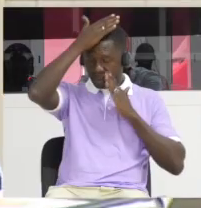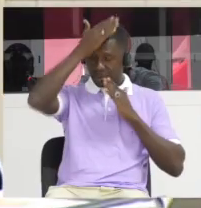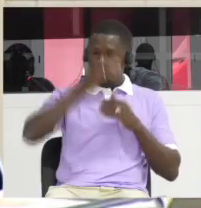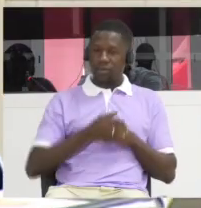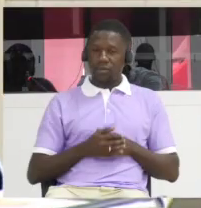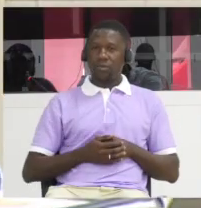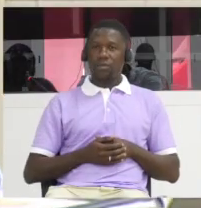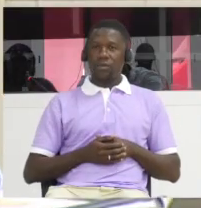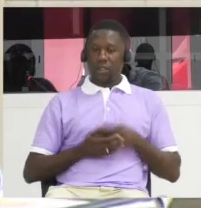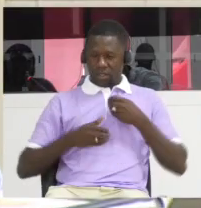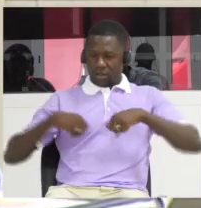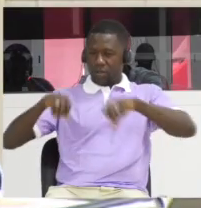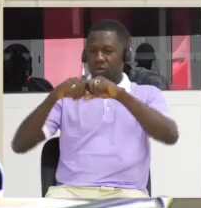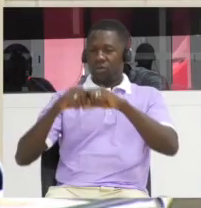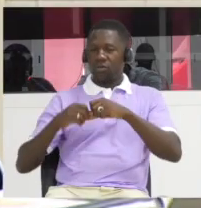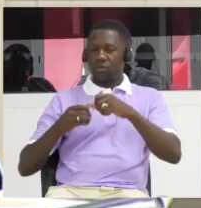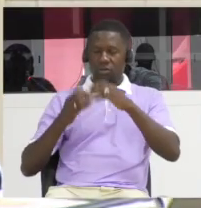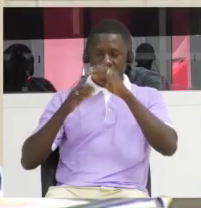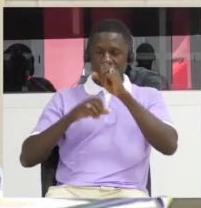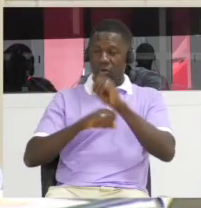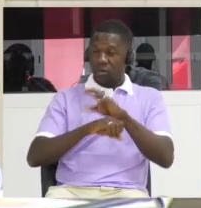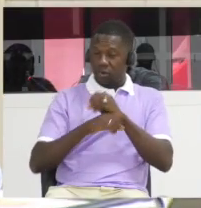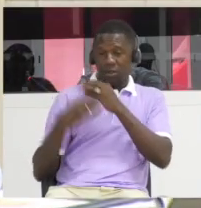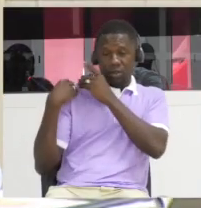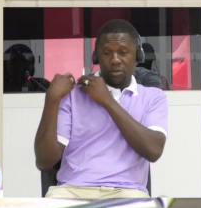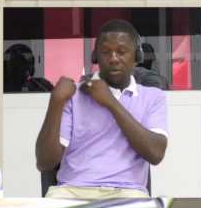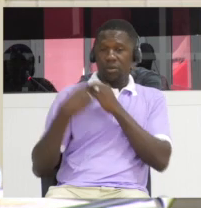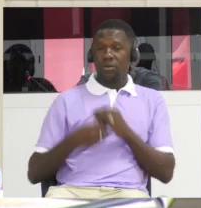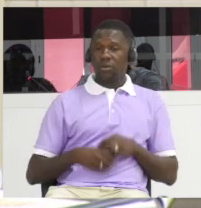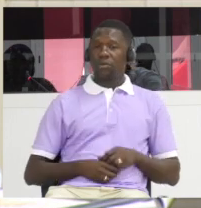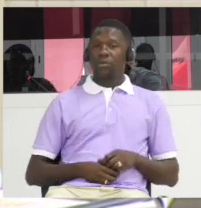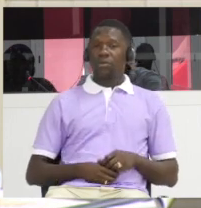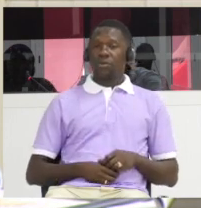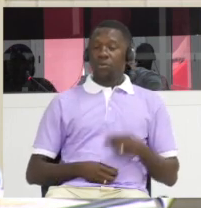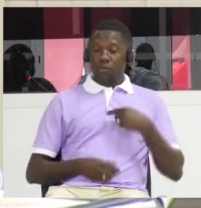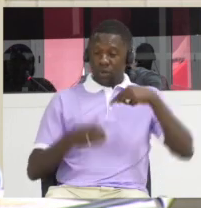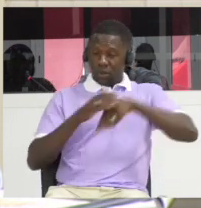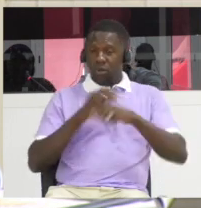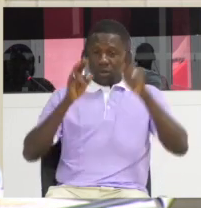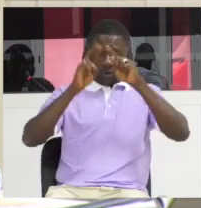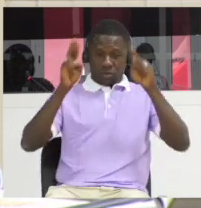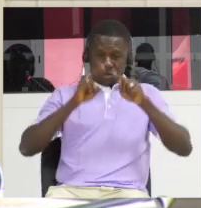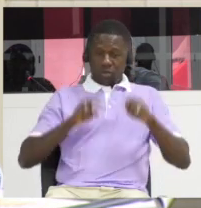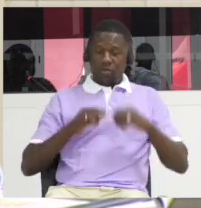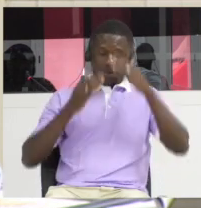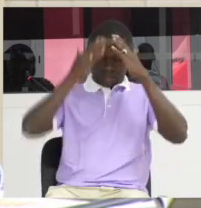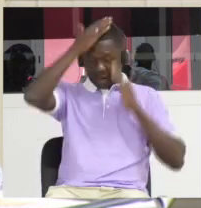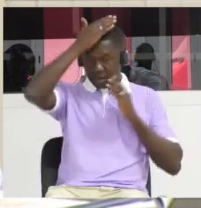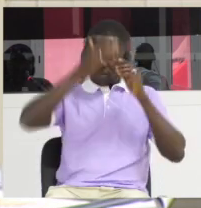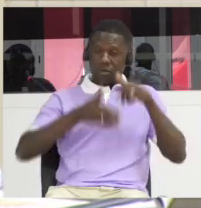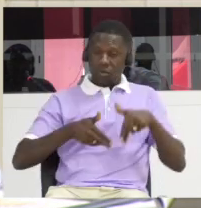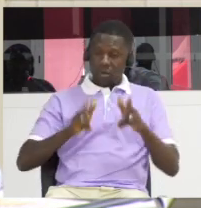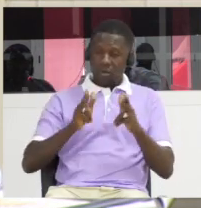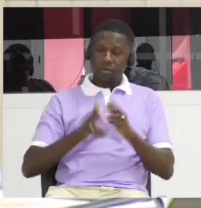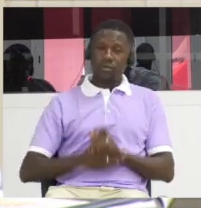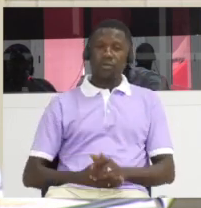in terms of command responsibilities within the entire structure of the military?